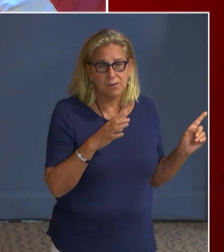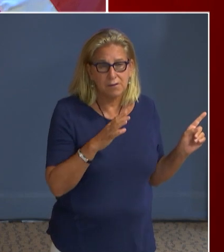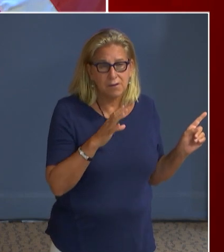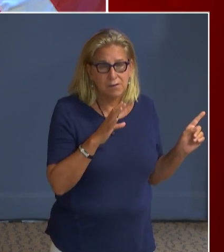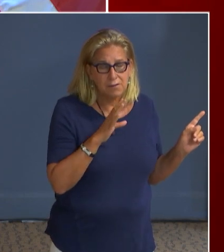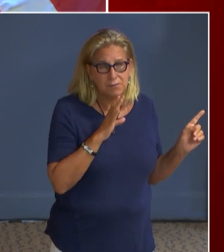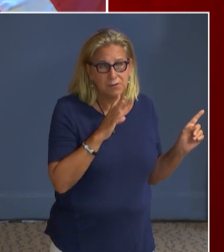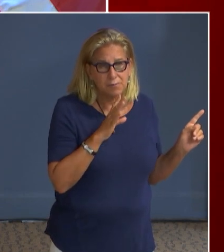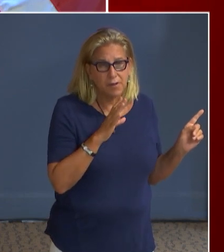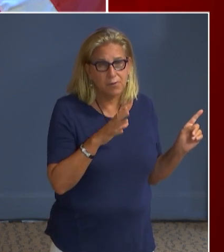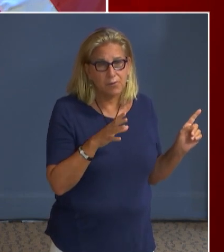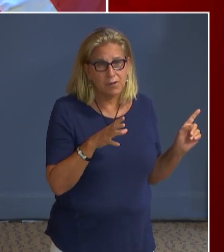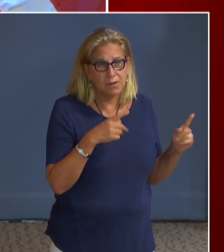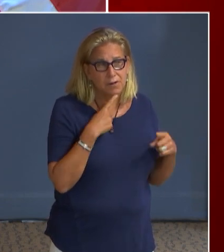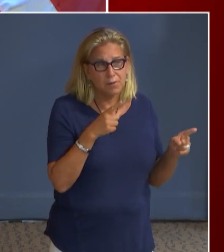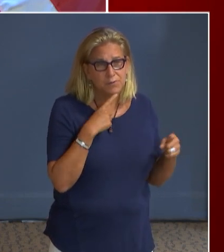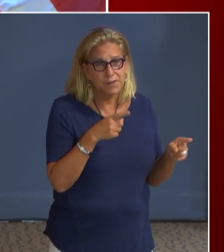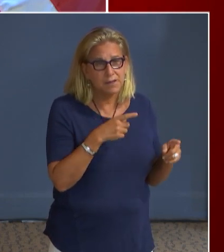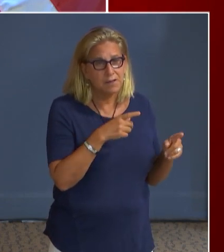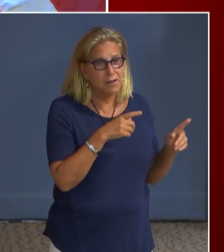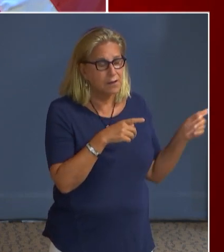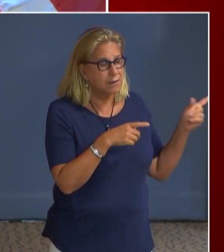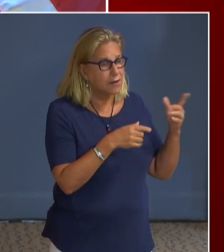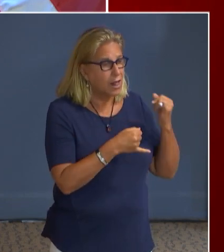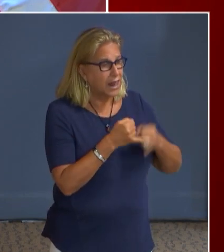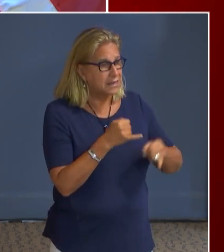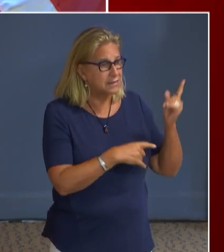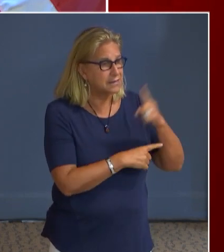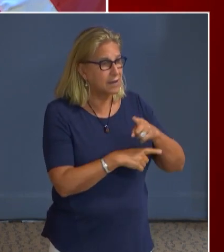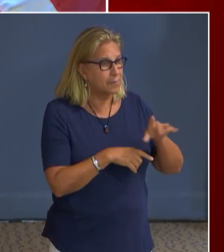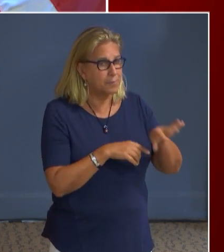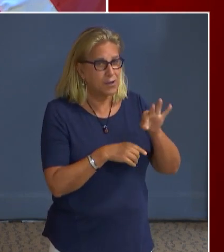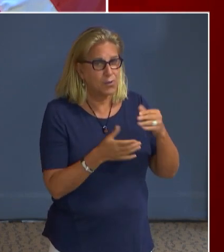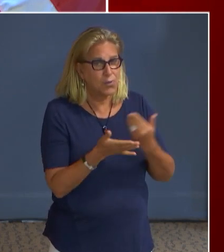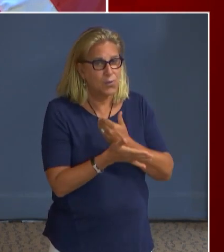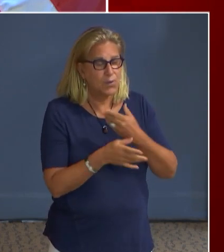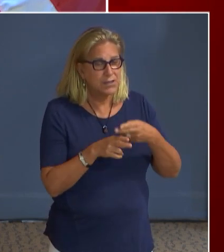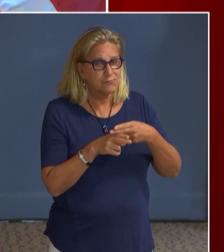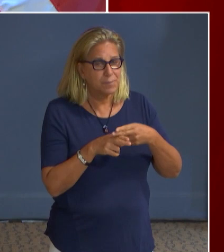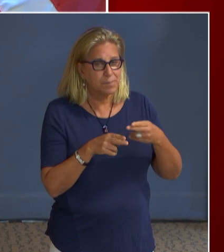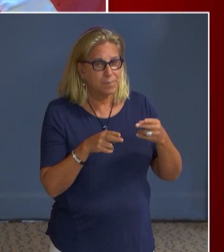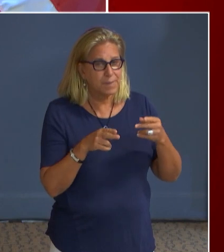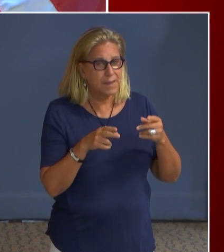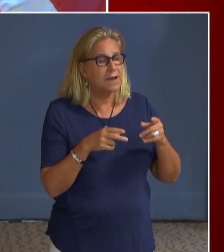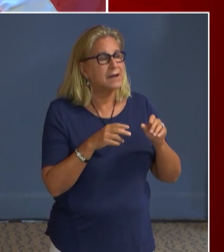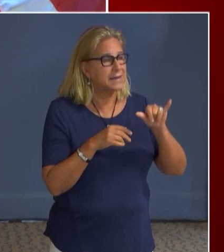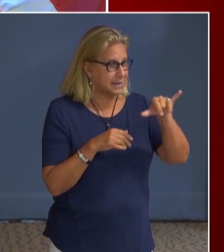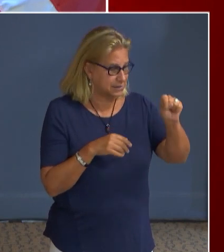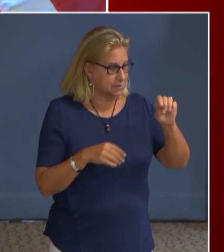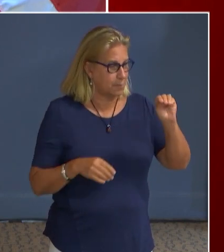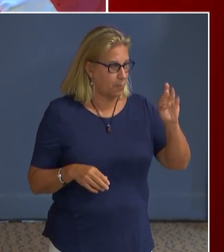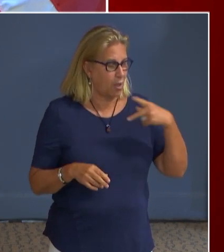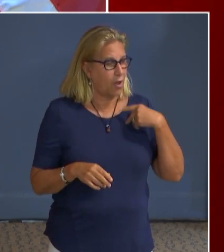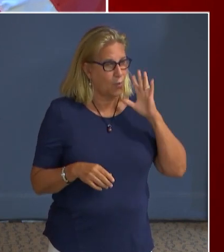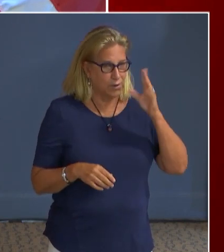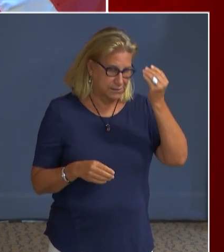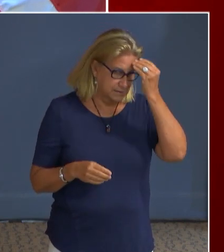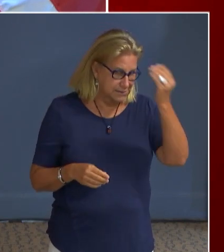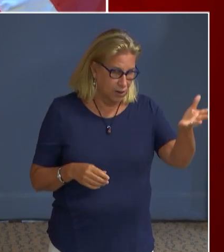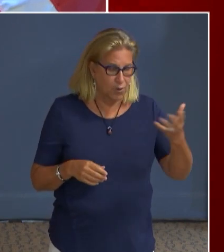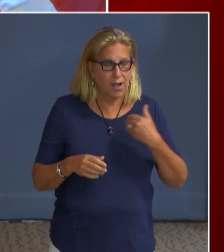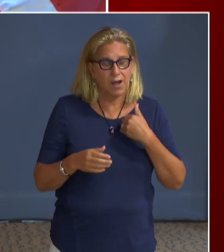naming is it an interim director that you name? Or yes, Mark, I will be naming an interim director.